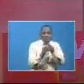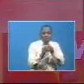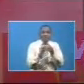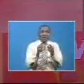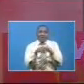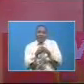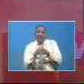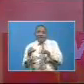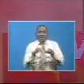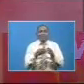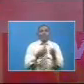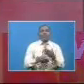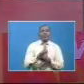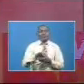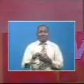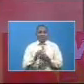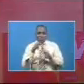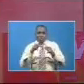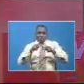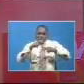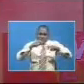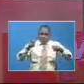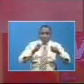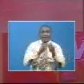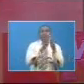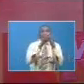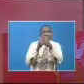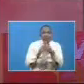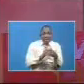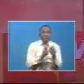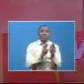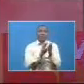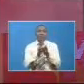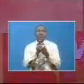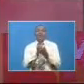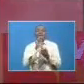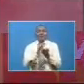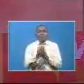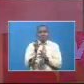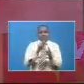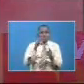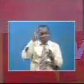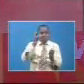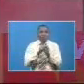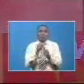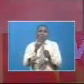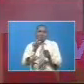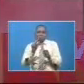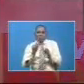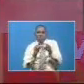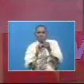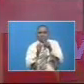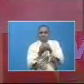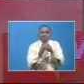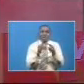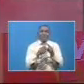children. Researchers at Emory University in the US say those with smaller testicles are more likely to be involved with